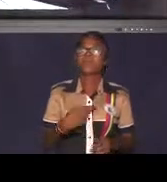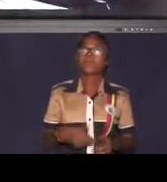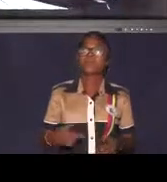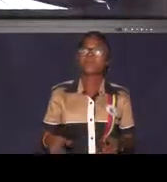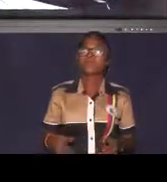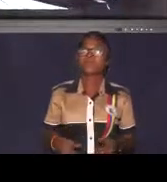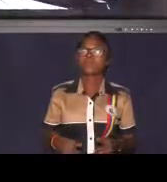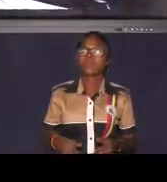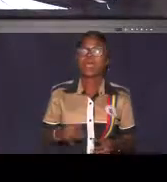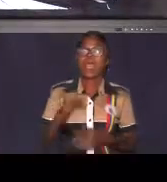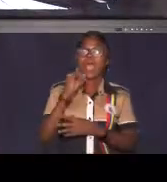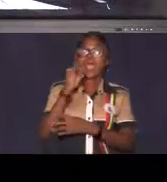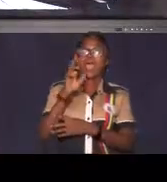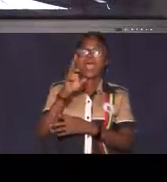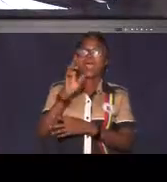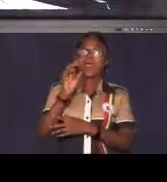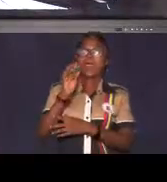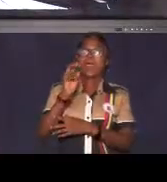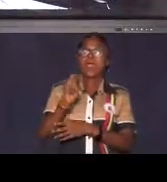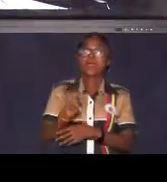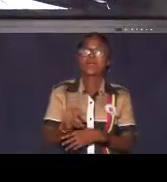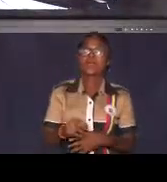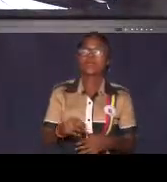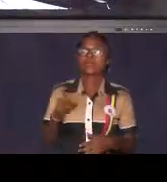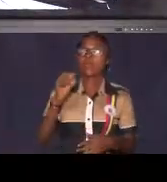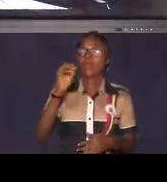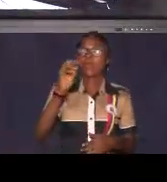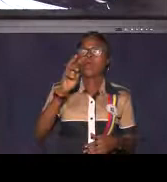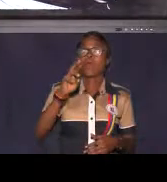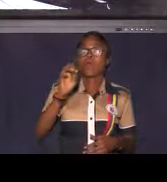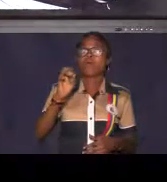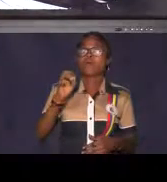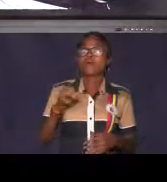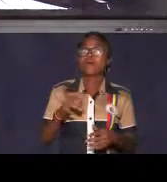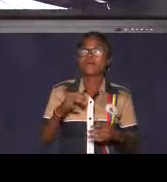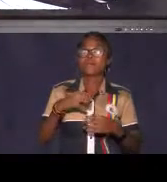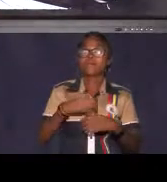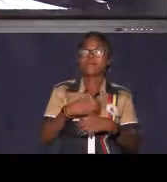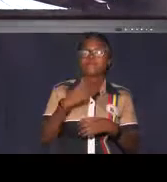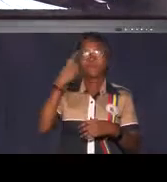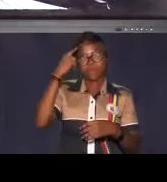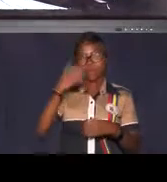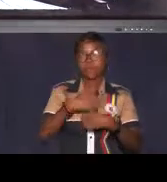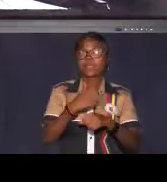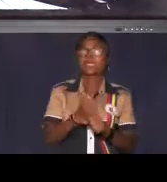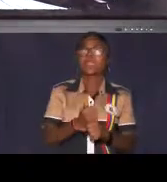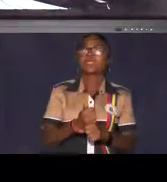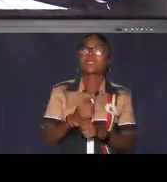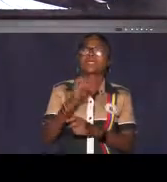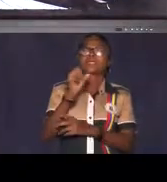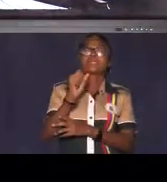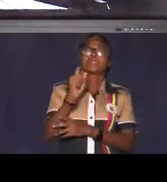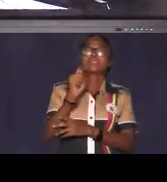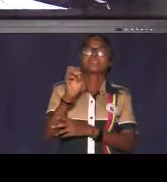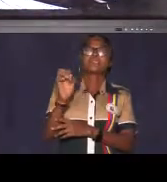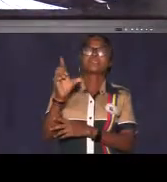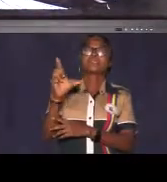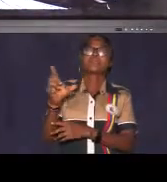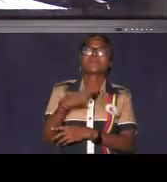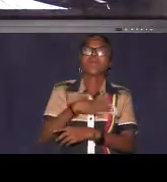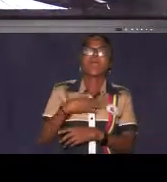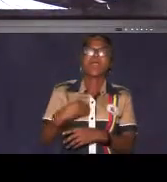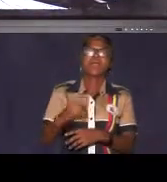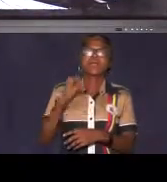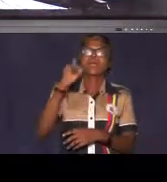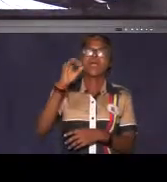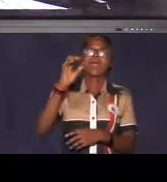resources. Iron ore for making steel and iron. The iron you are seeing, we get all these from